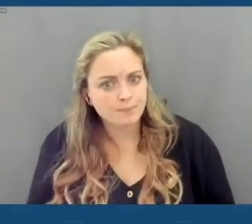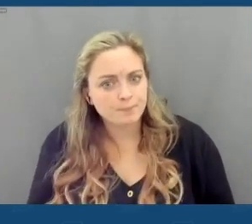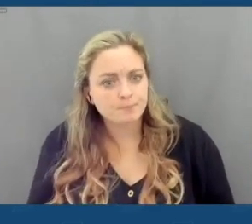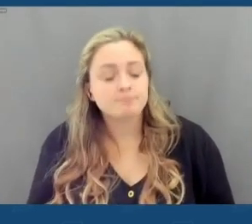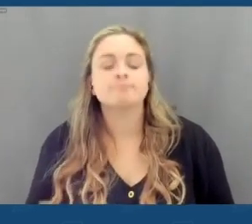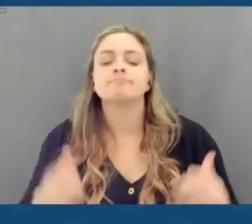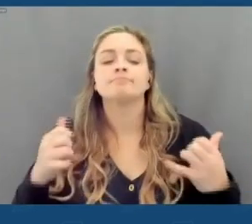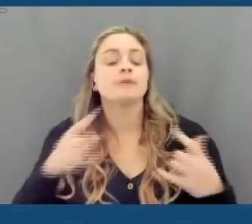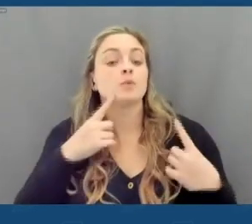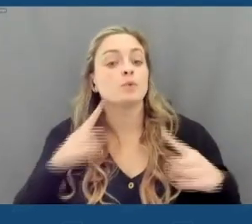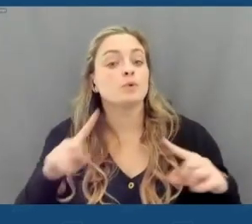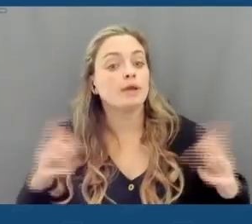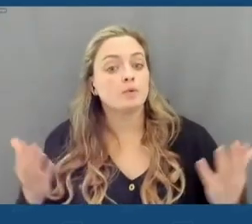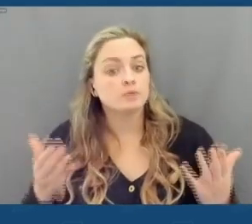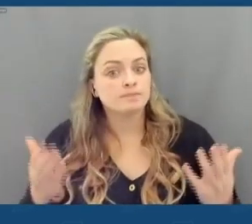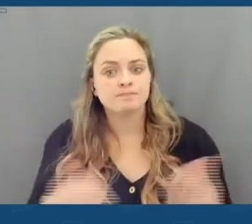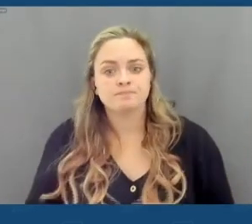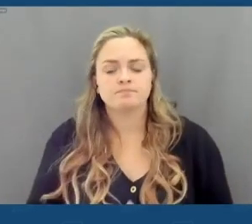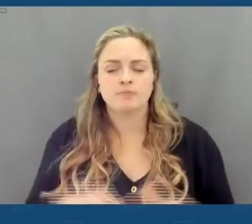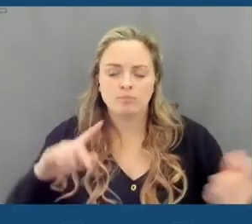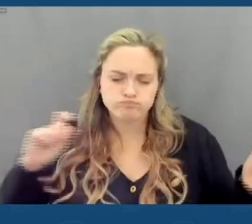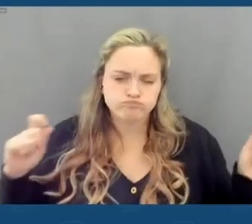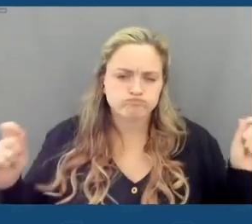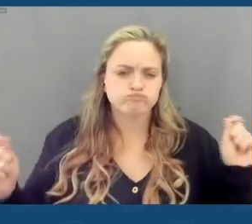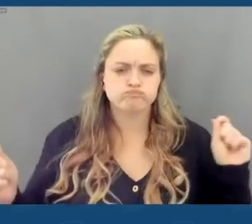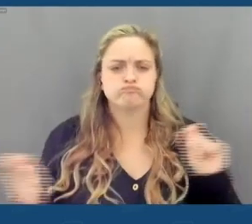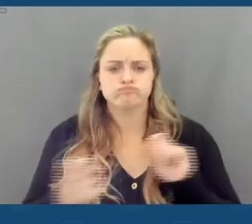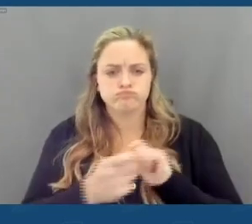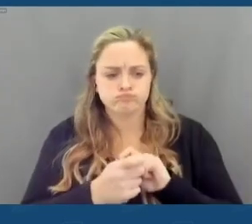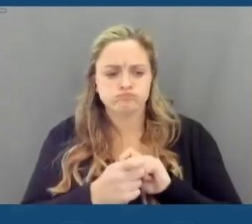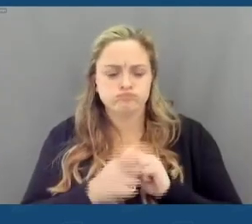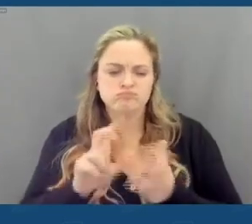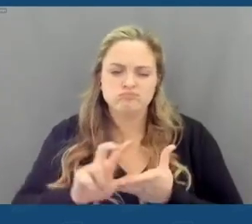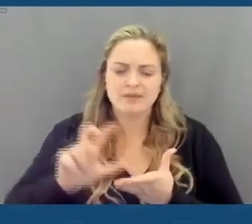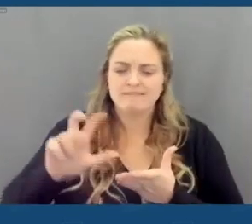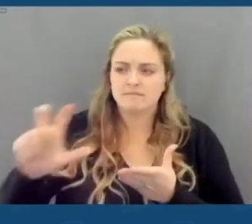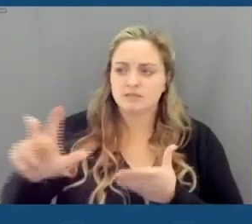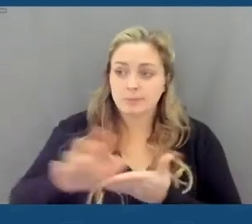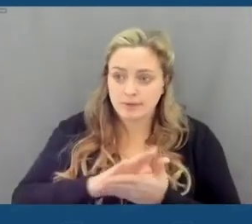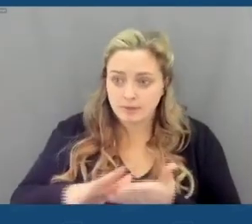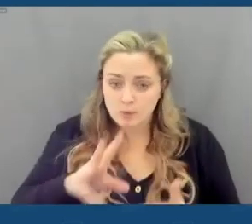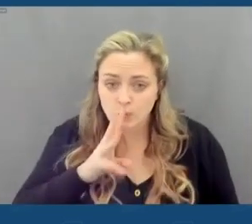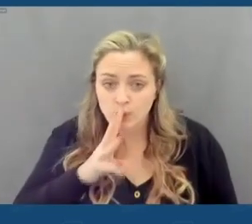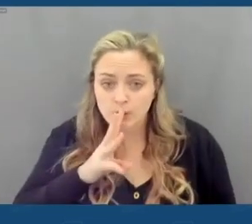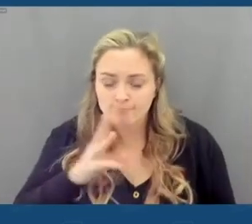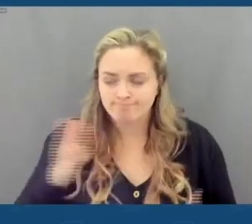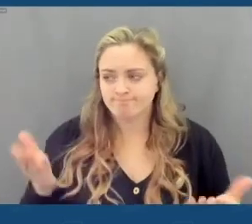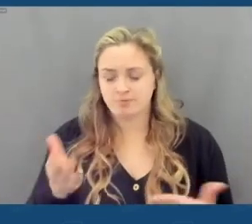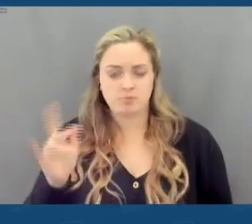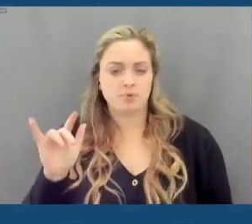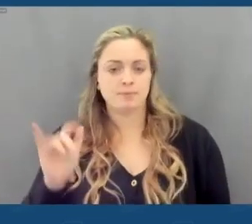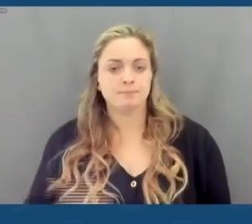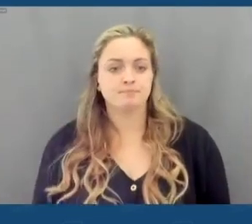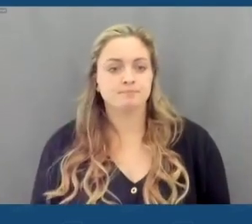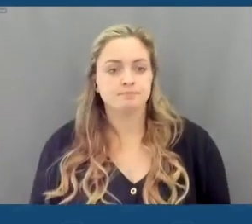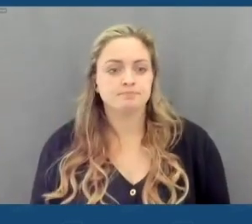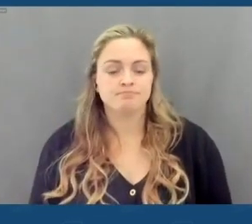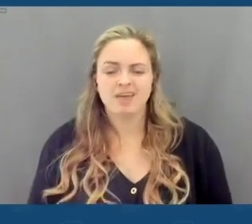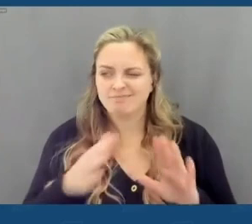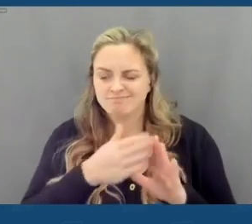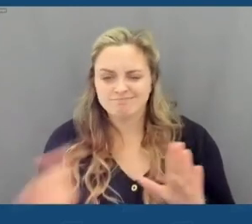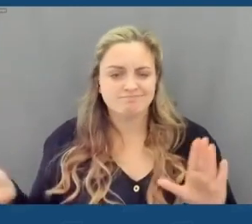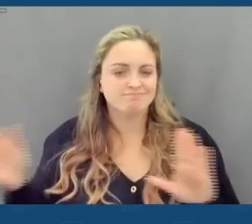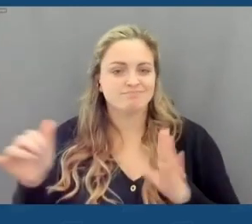here to announce a transformative investment in clean water right here on Long Island and across the state of New